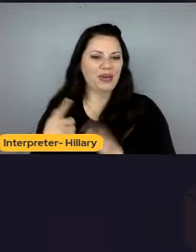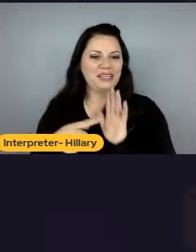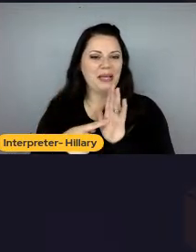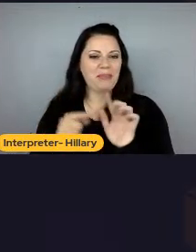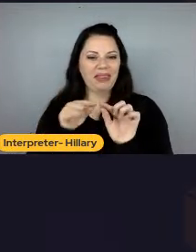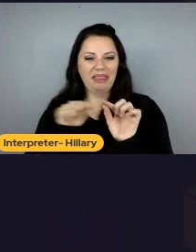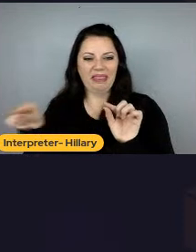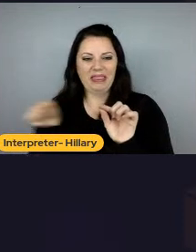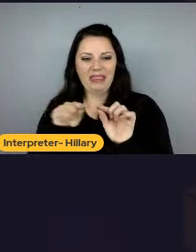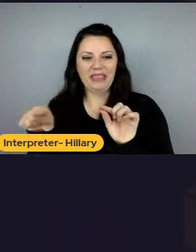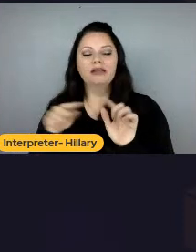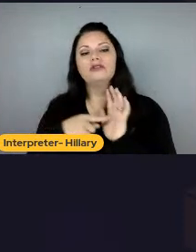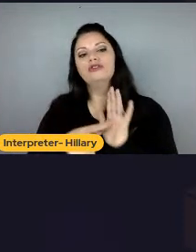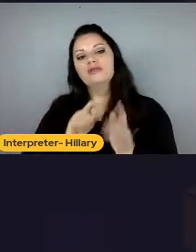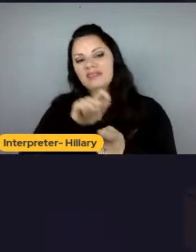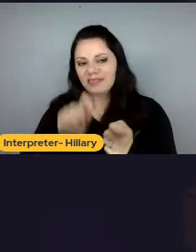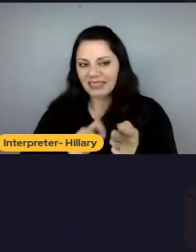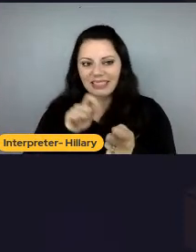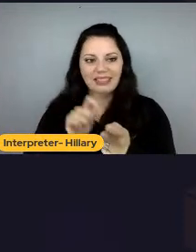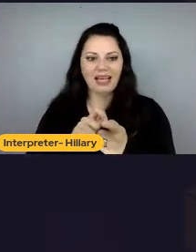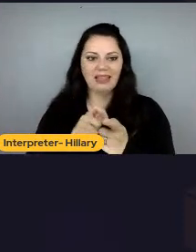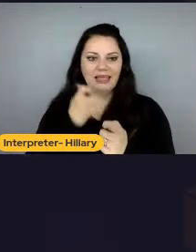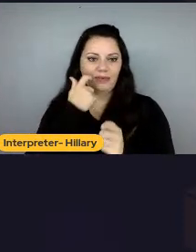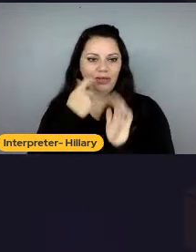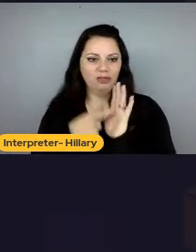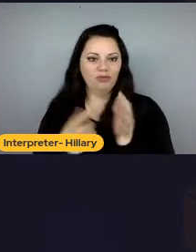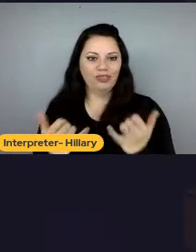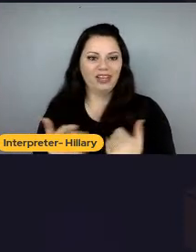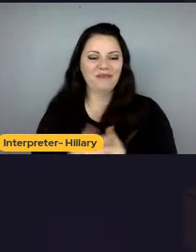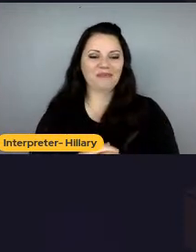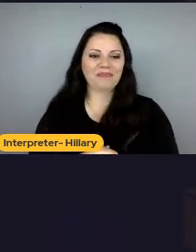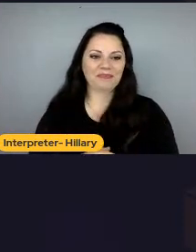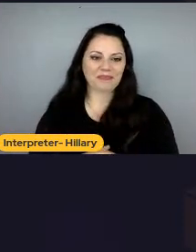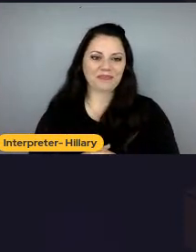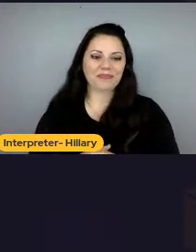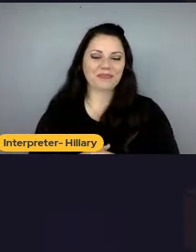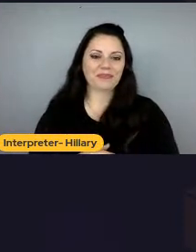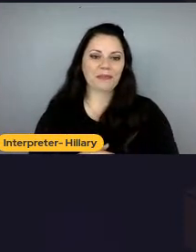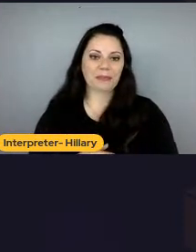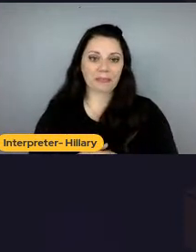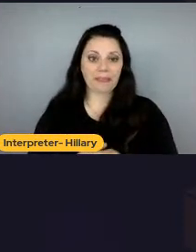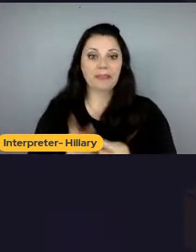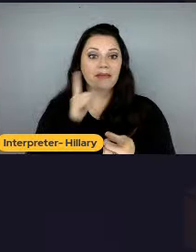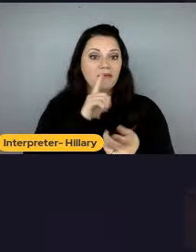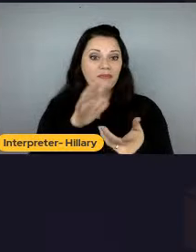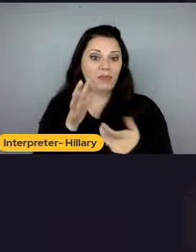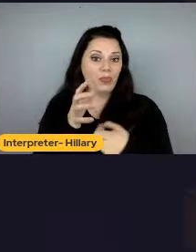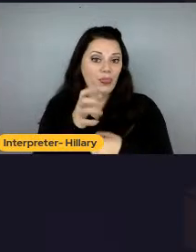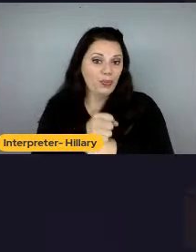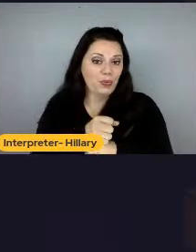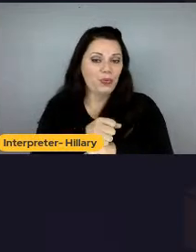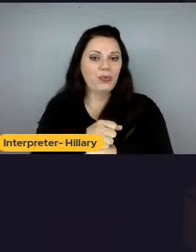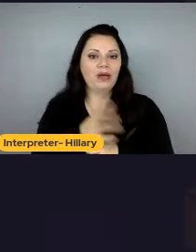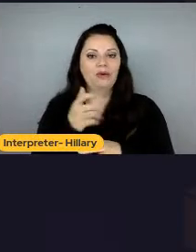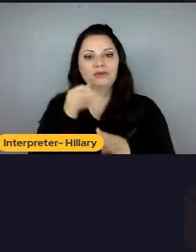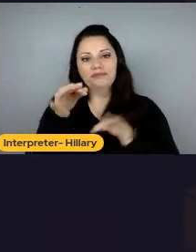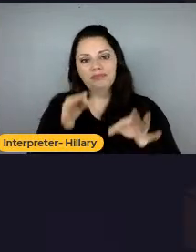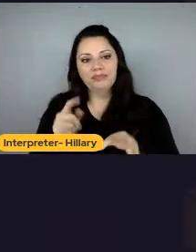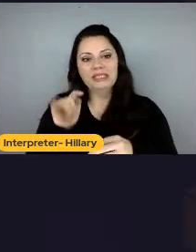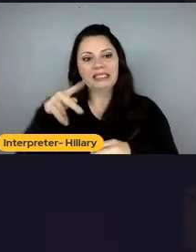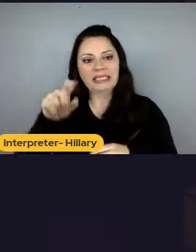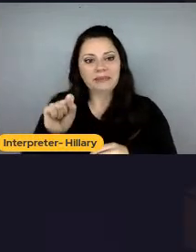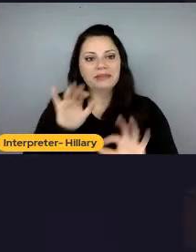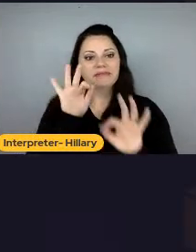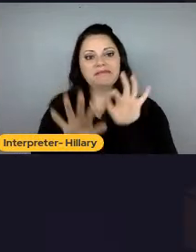that shows exactly all what I showed today. To conclude, I like to summarize and list the tips to be able to